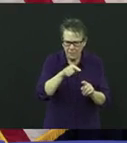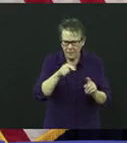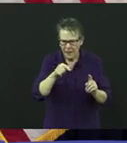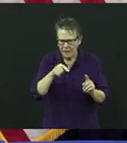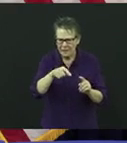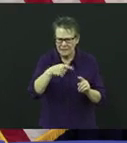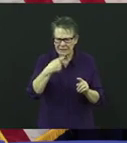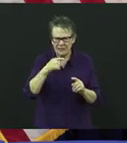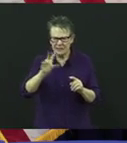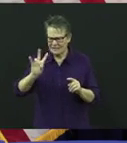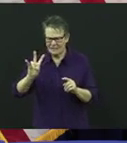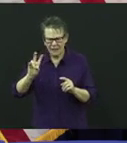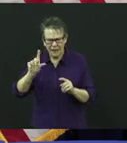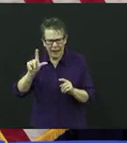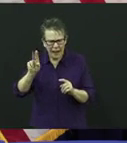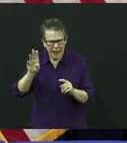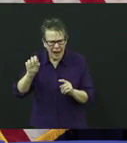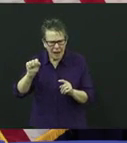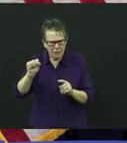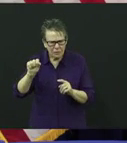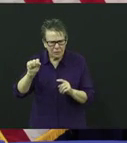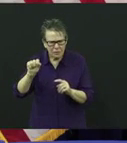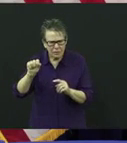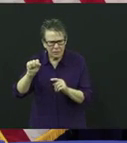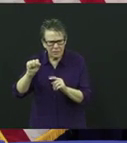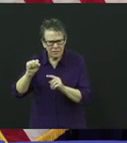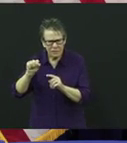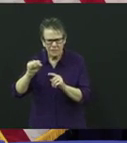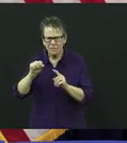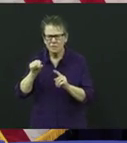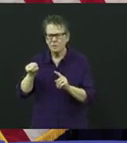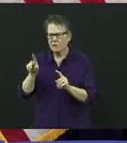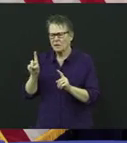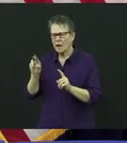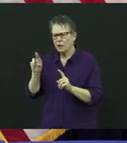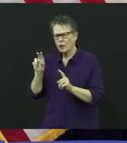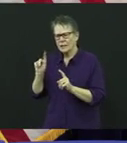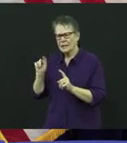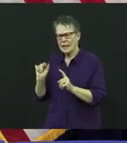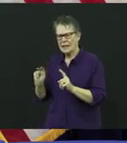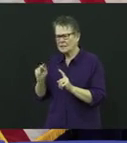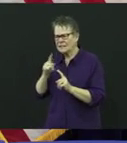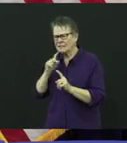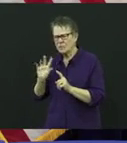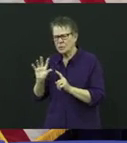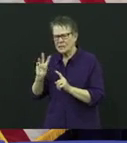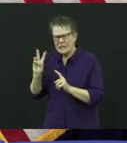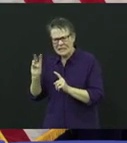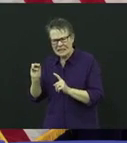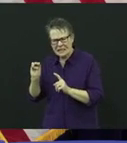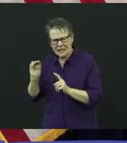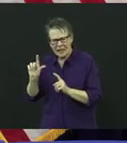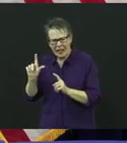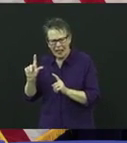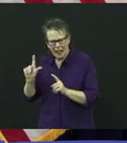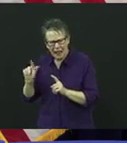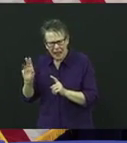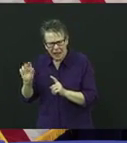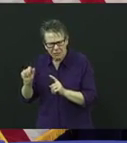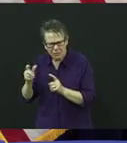yesterday. So were you able to get all of the data you needed from those labs? Hospitals, how full are the hospitals, and can